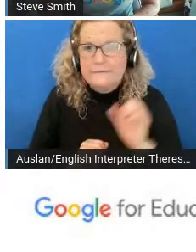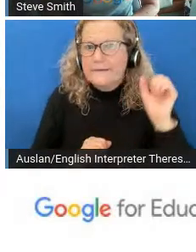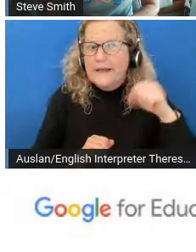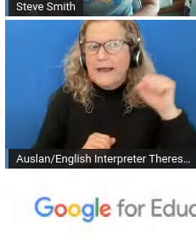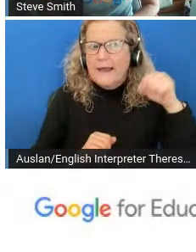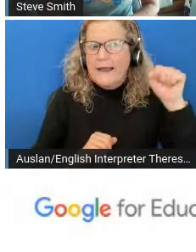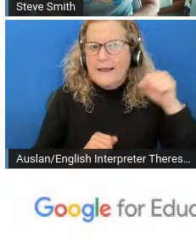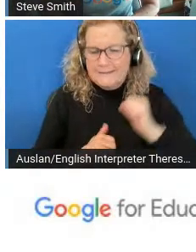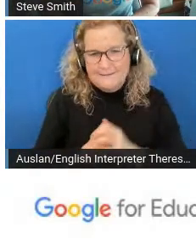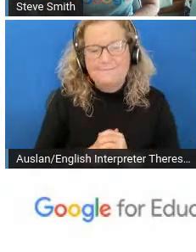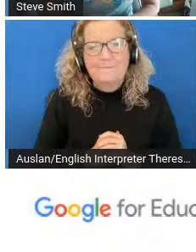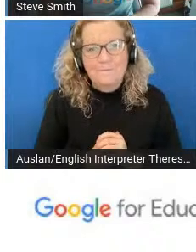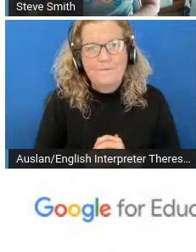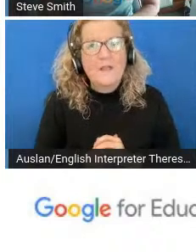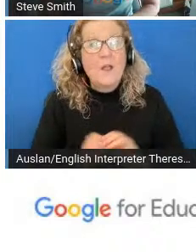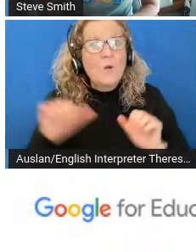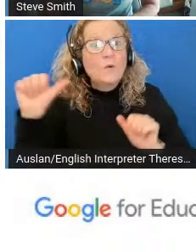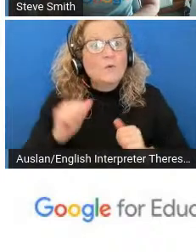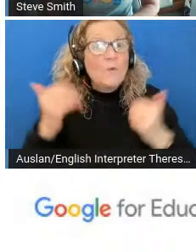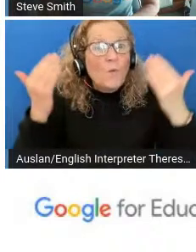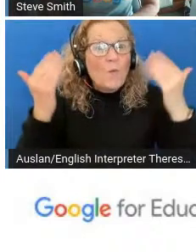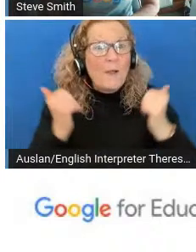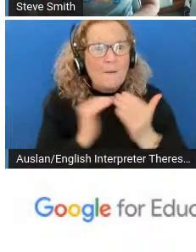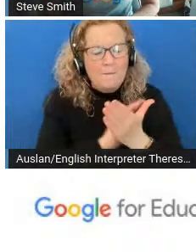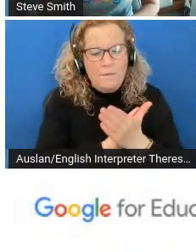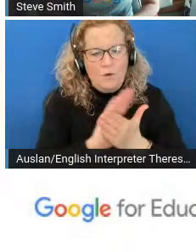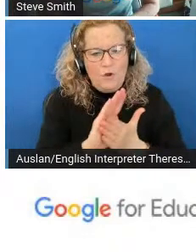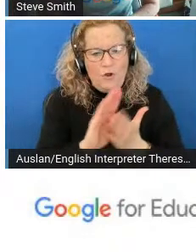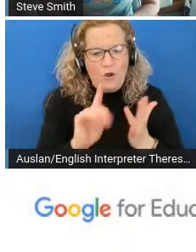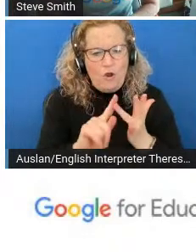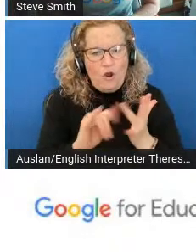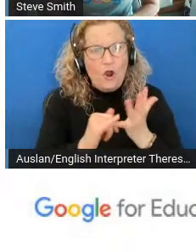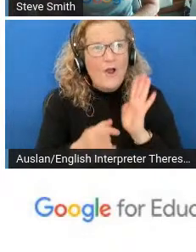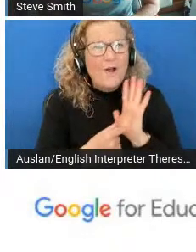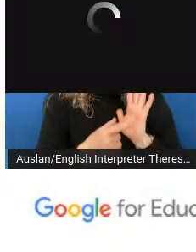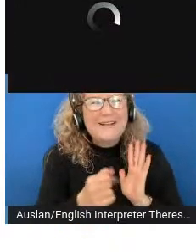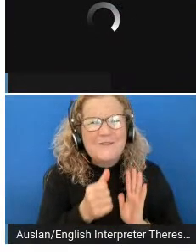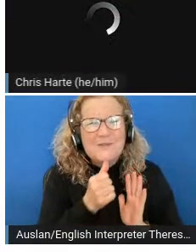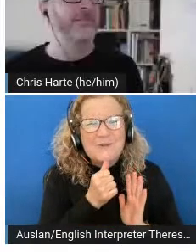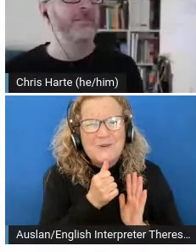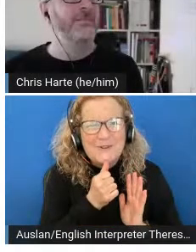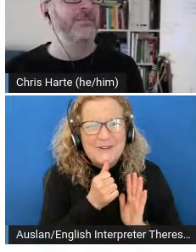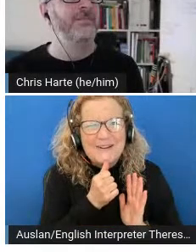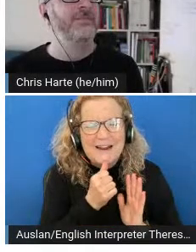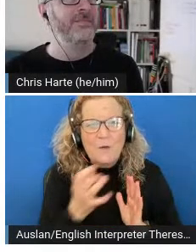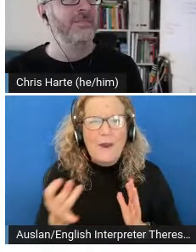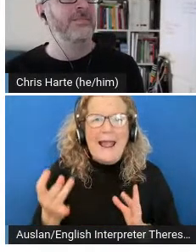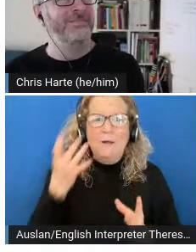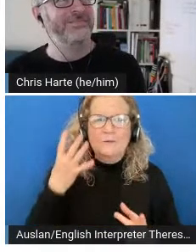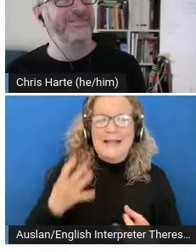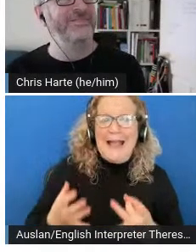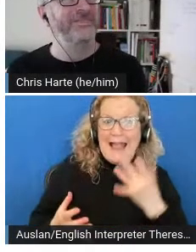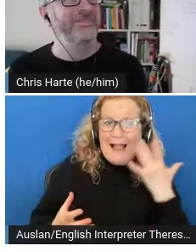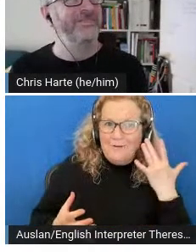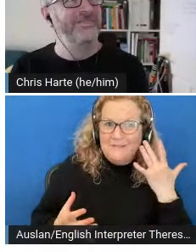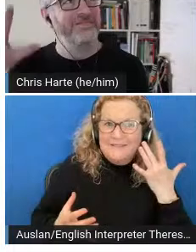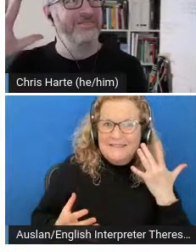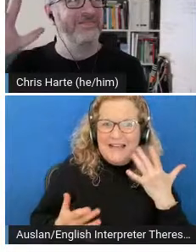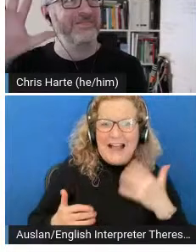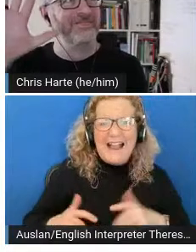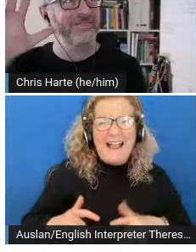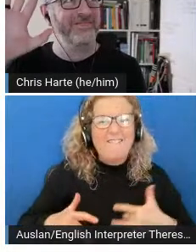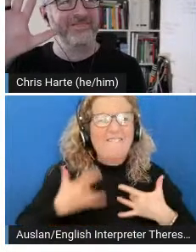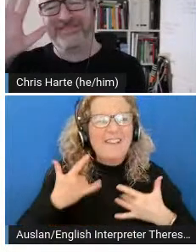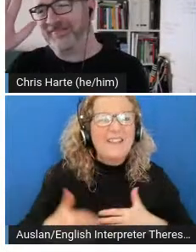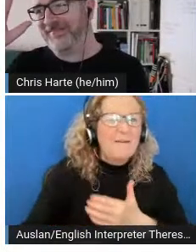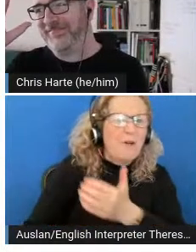in the wonderful hosts for this afternoon, and they exit us out stage left. I can feel a virtual tap on the shoulder